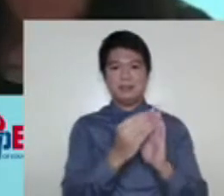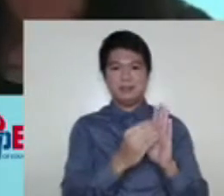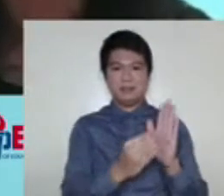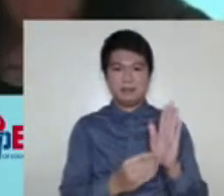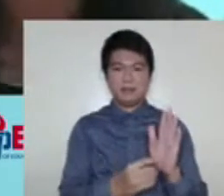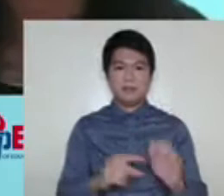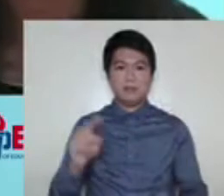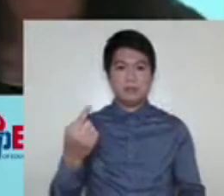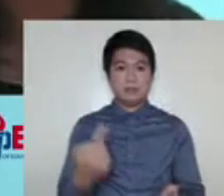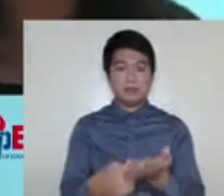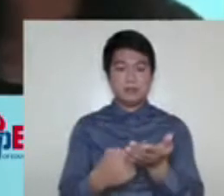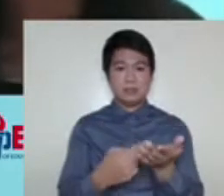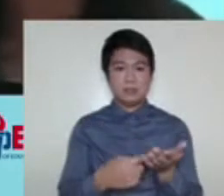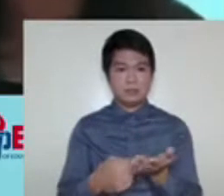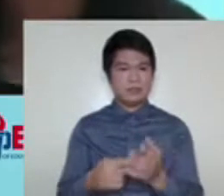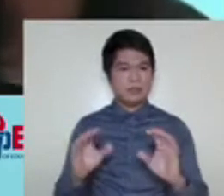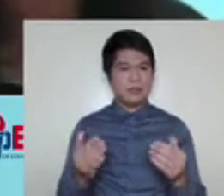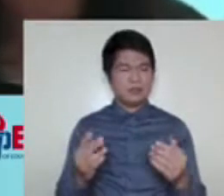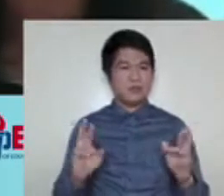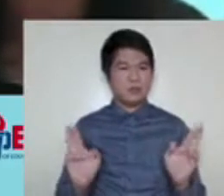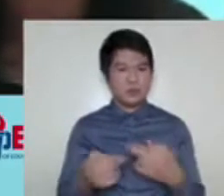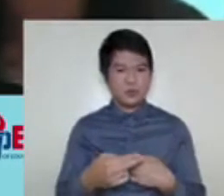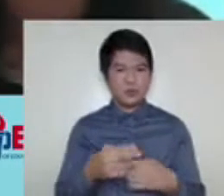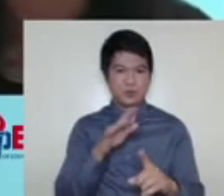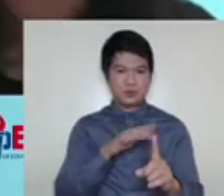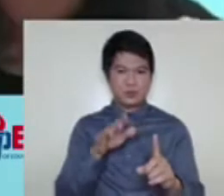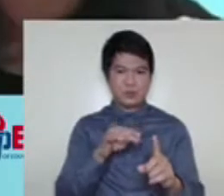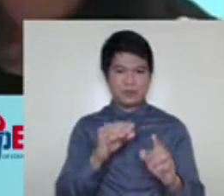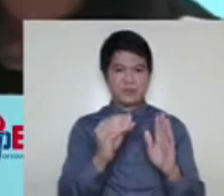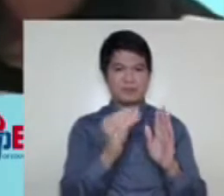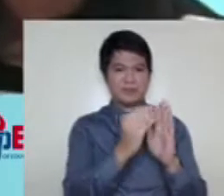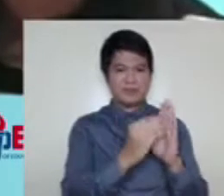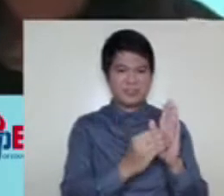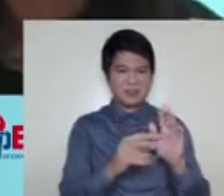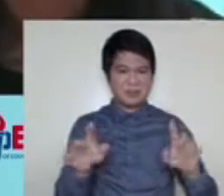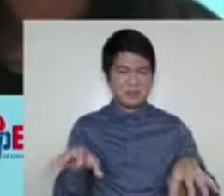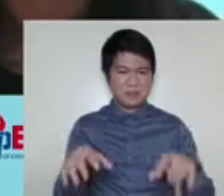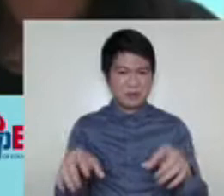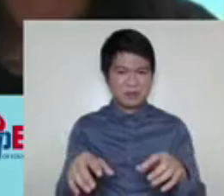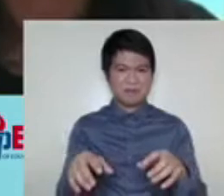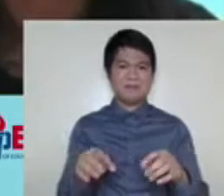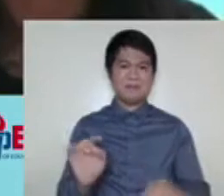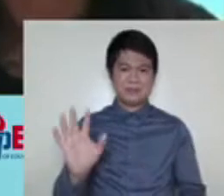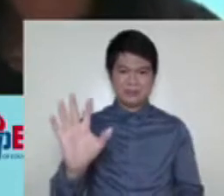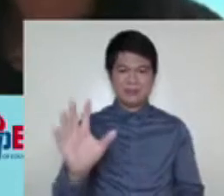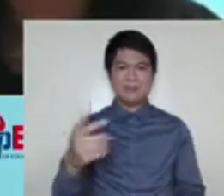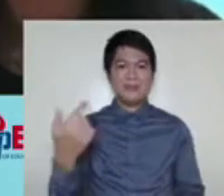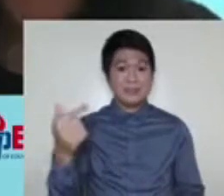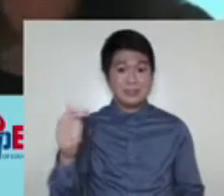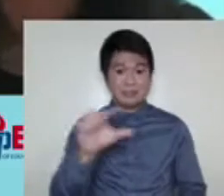our classroom observable indicators, so those highlighted in green on your screen. Next, I will be moving on